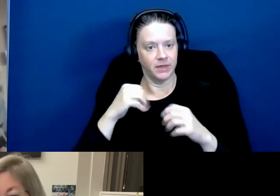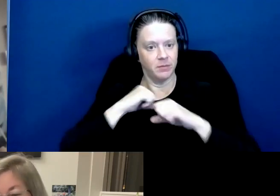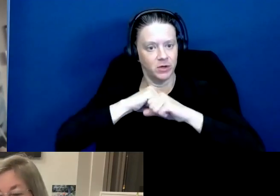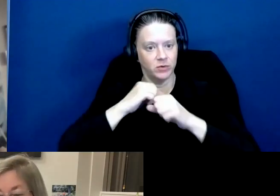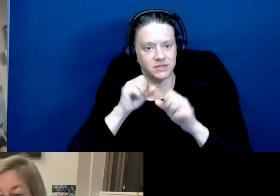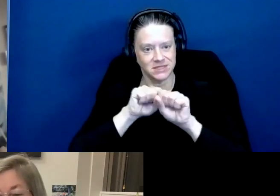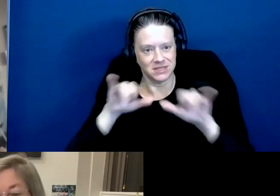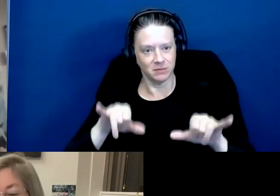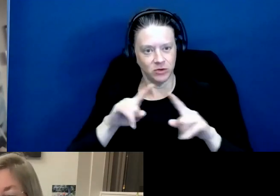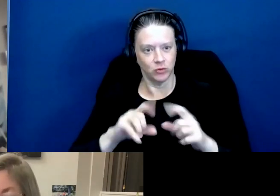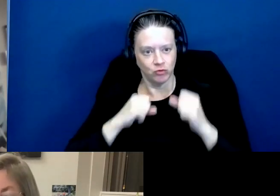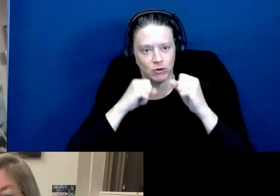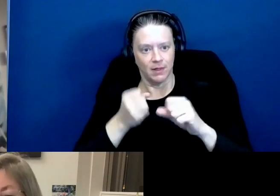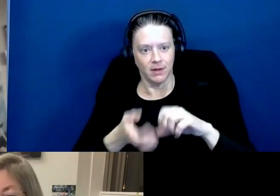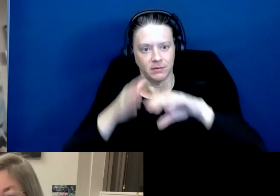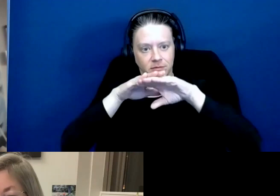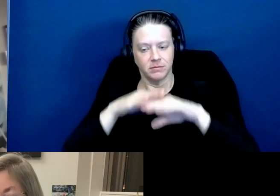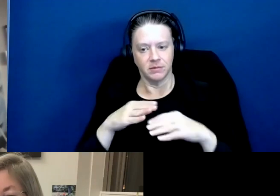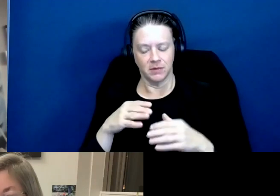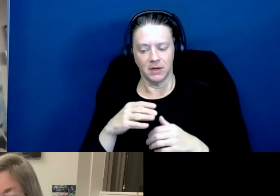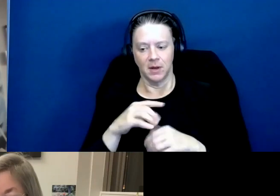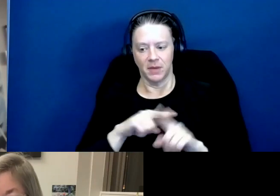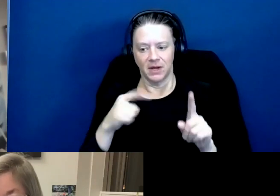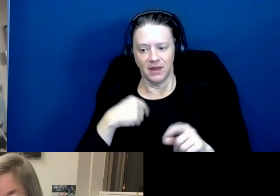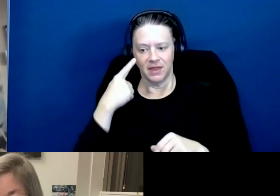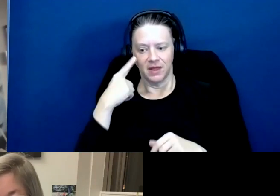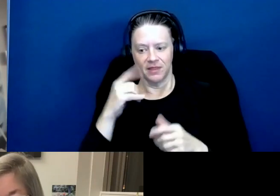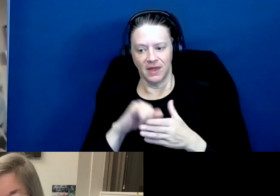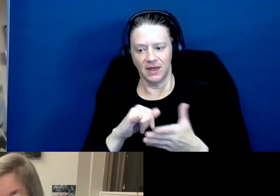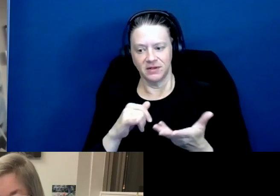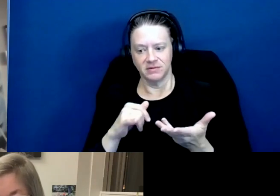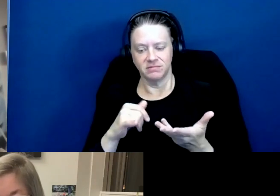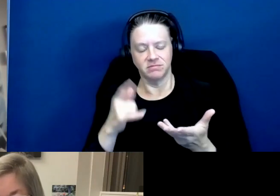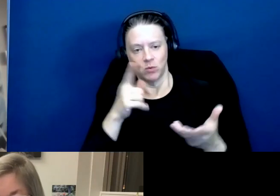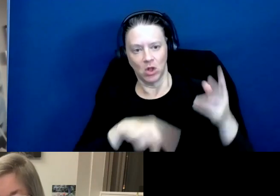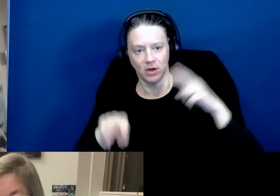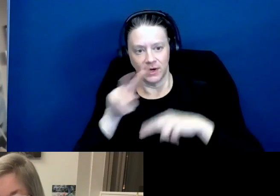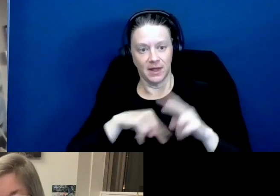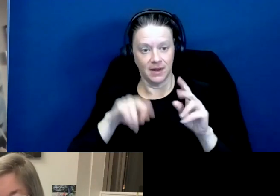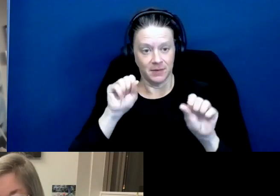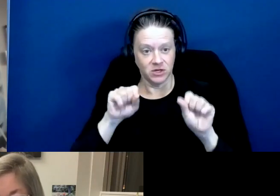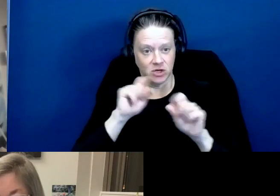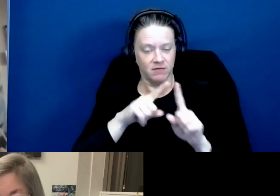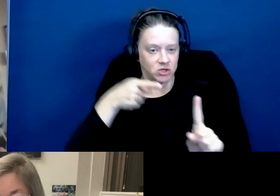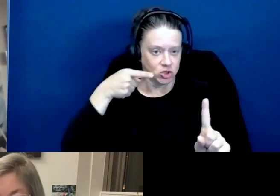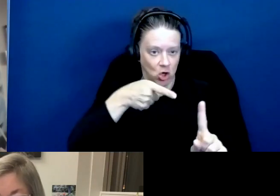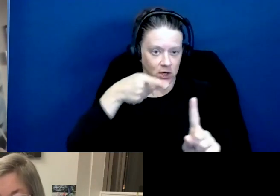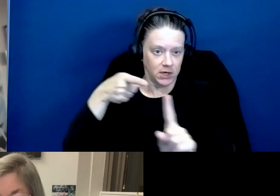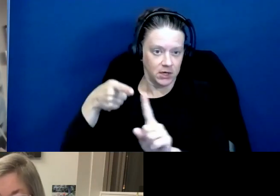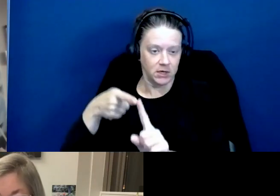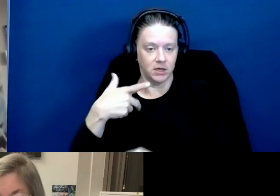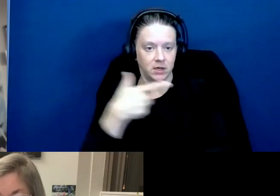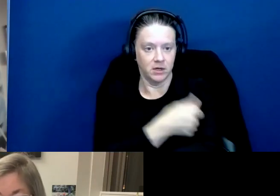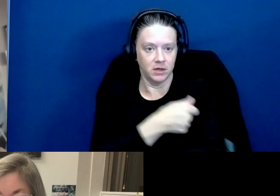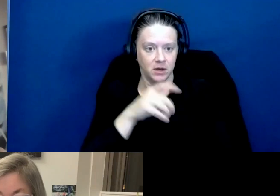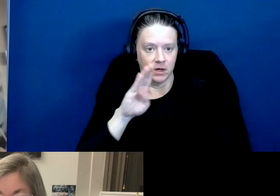But I think that we are looking at the potential of targeted boosters if we continue to